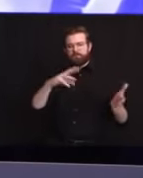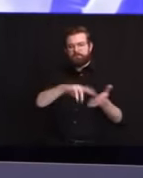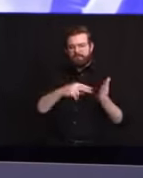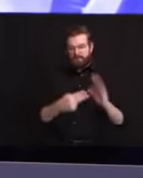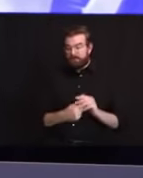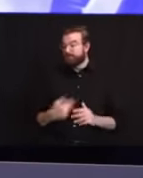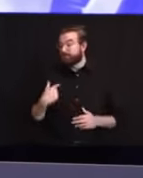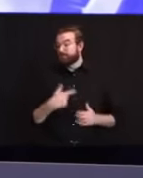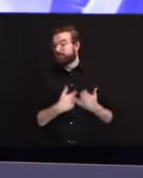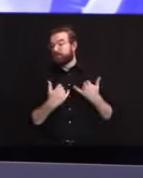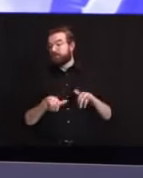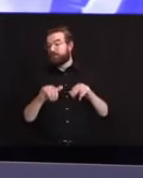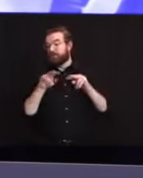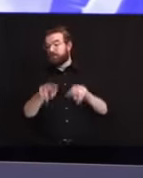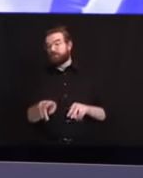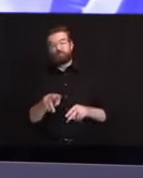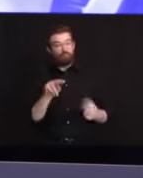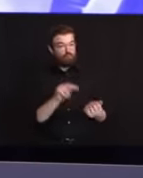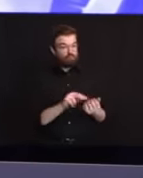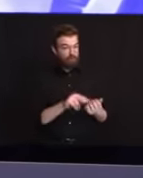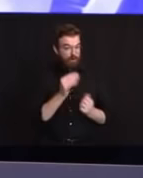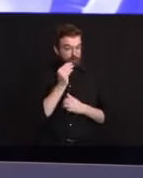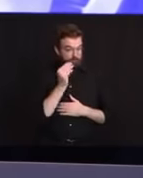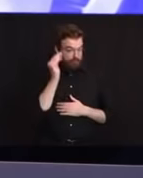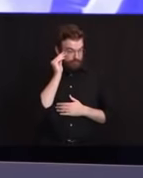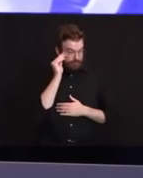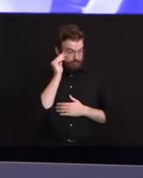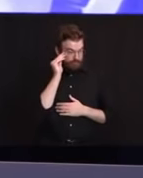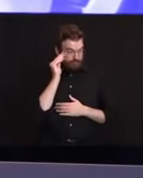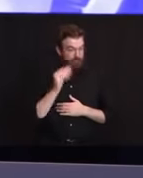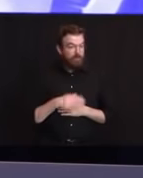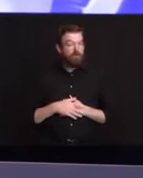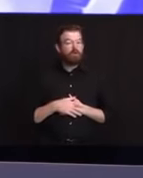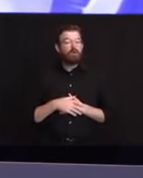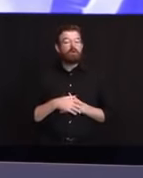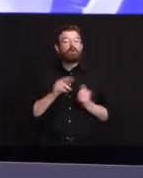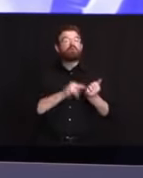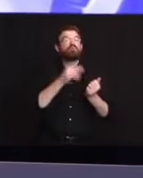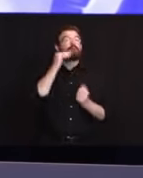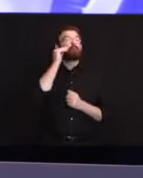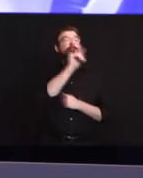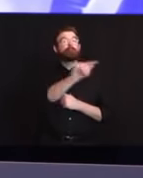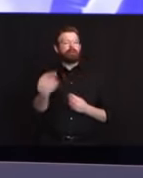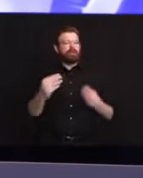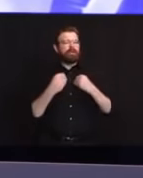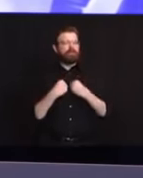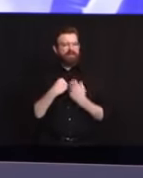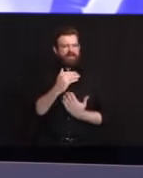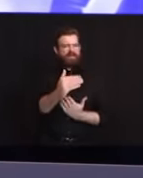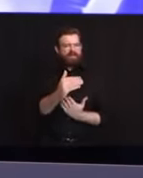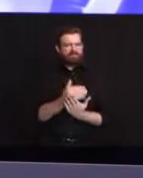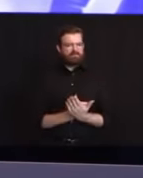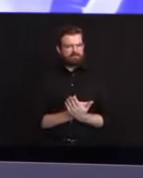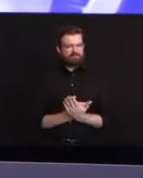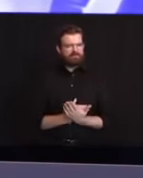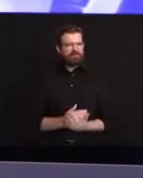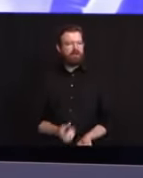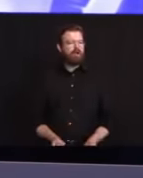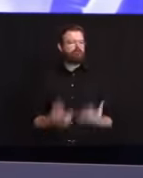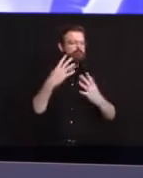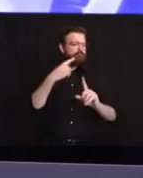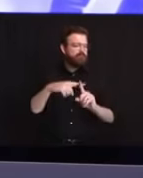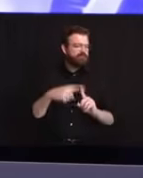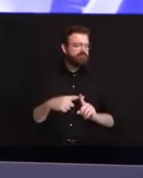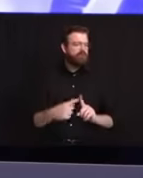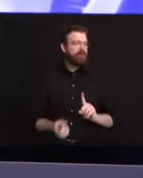listing, and we do separate out deaths and cases and outbreaks. I get a